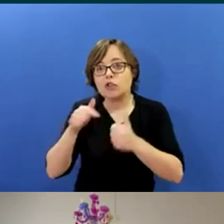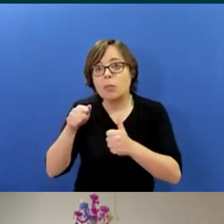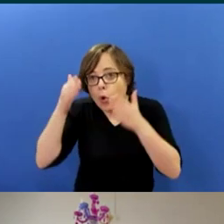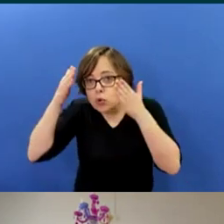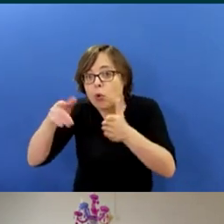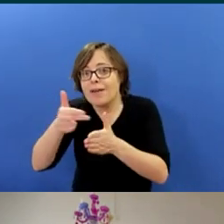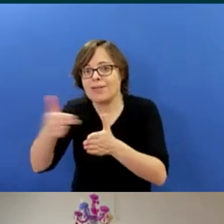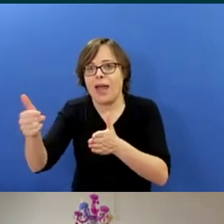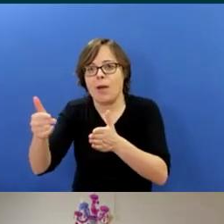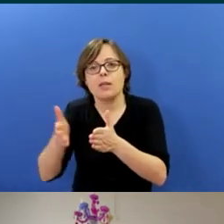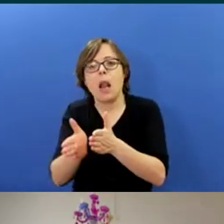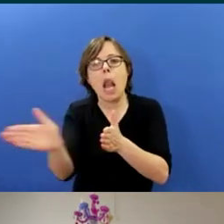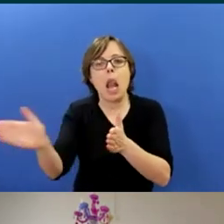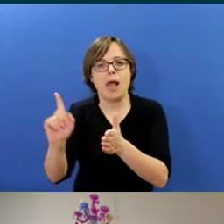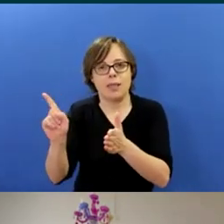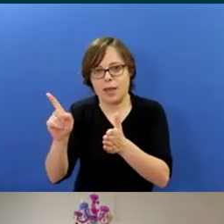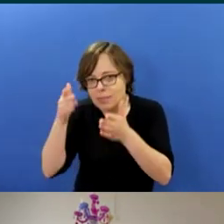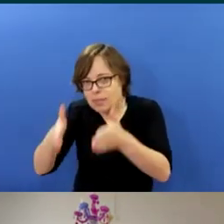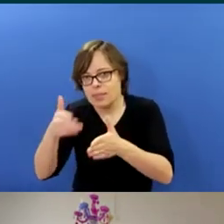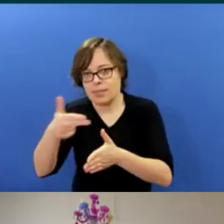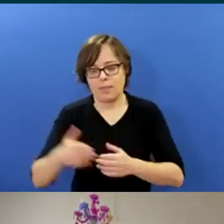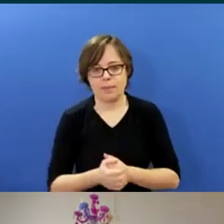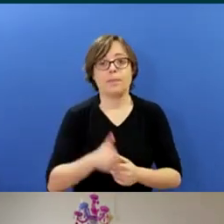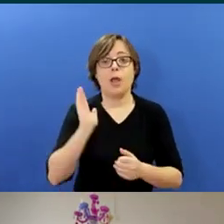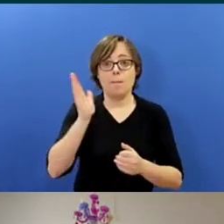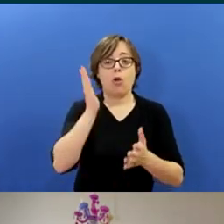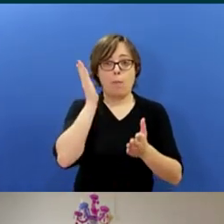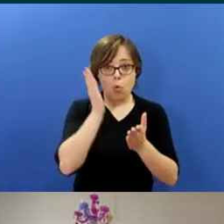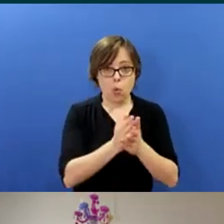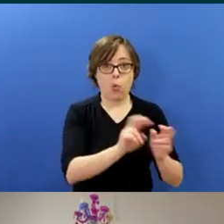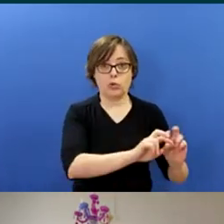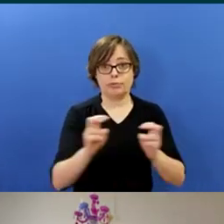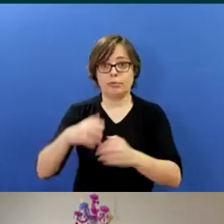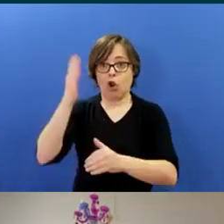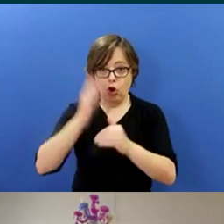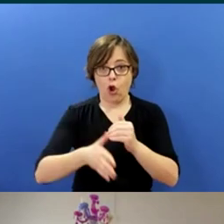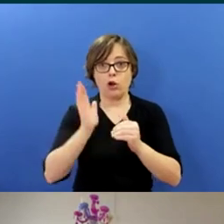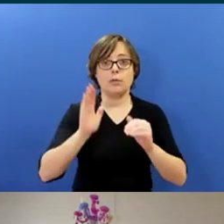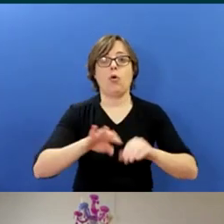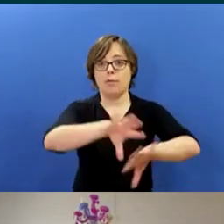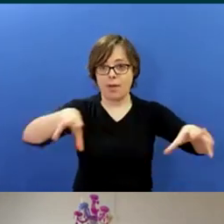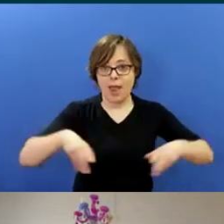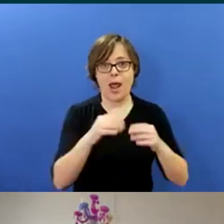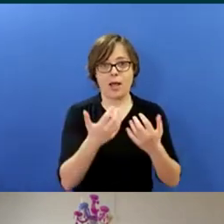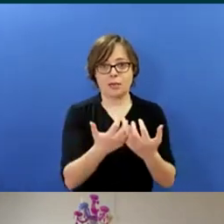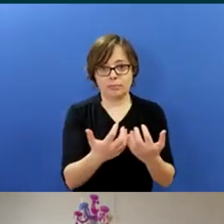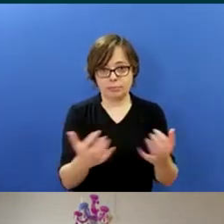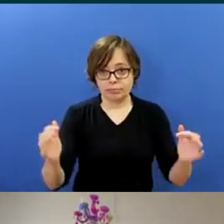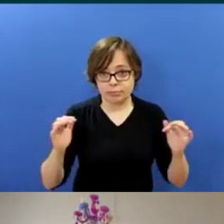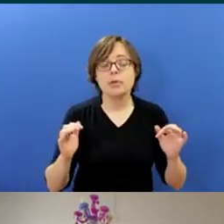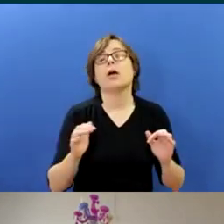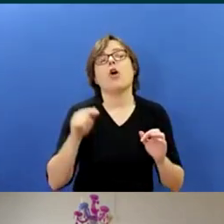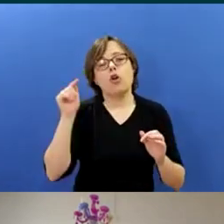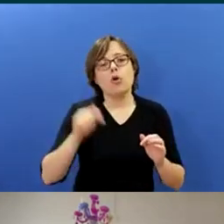are at plenum, we have to facilitate deliberation and decision making. So you can see the role of the